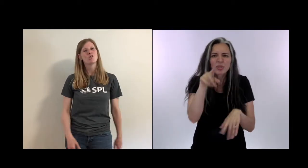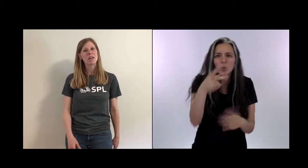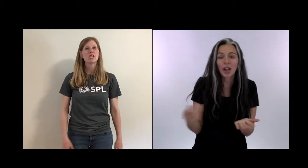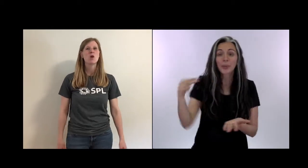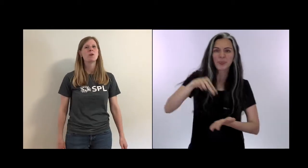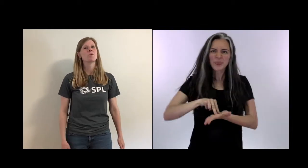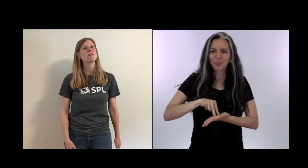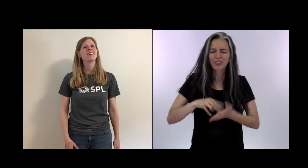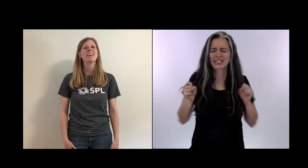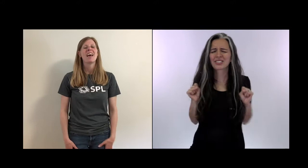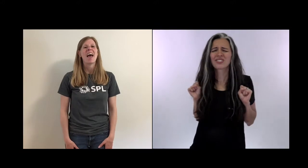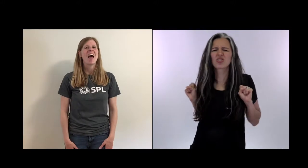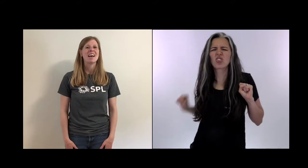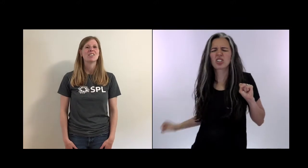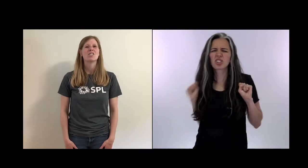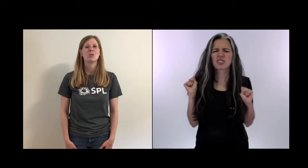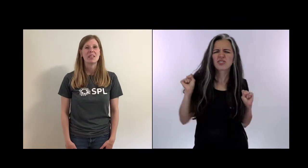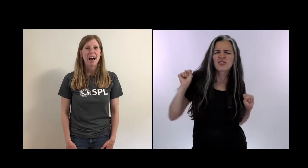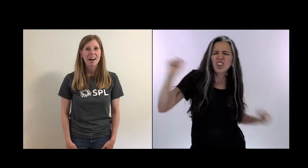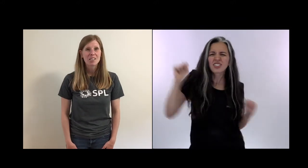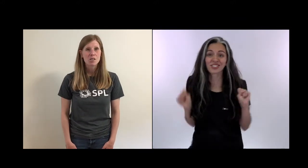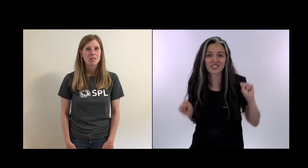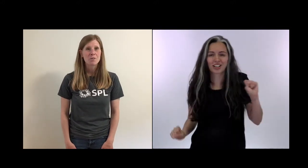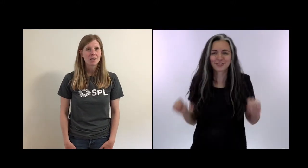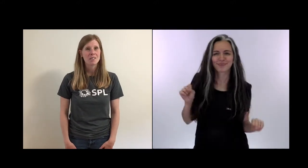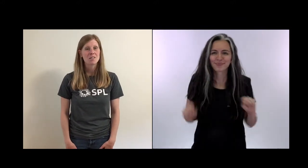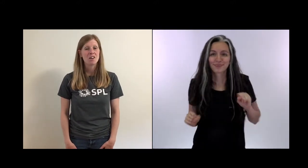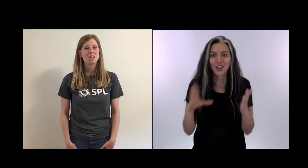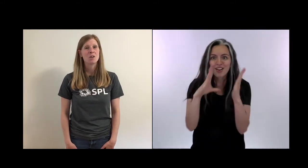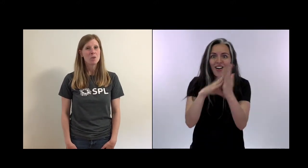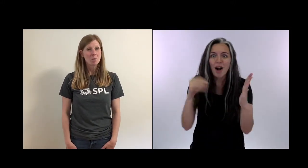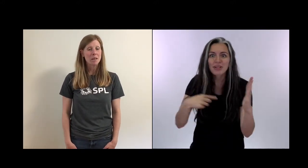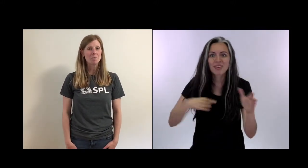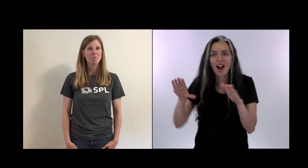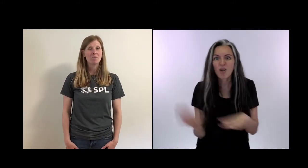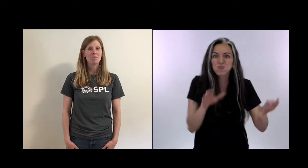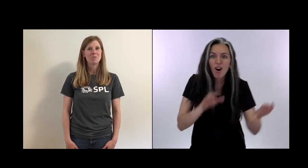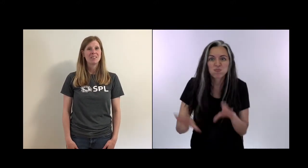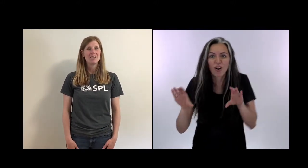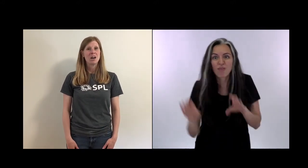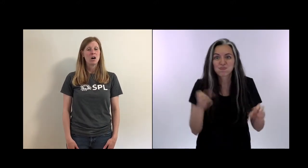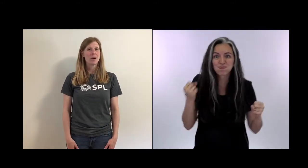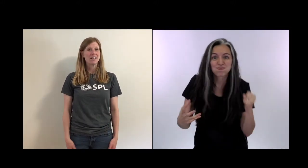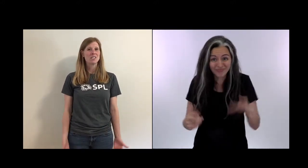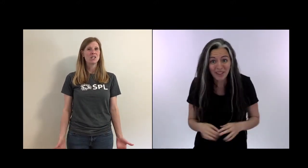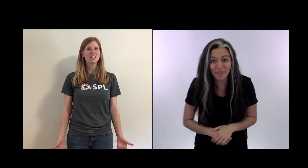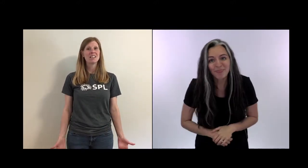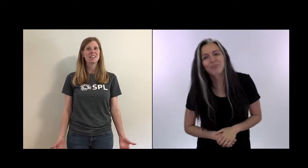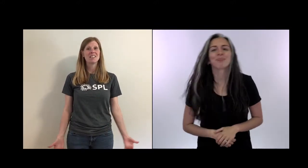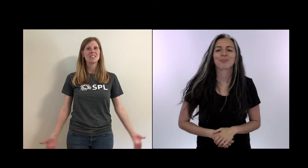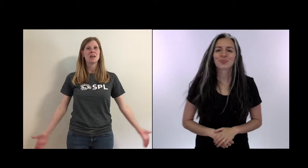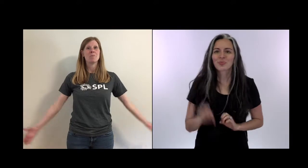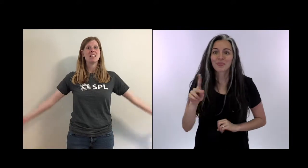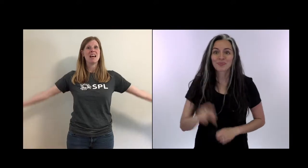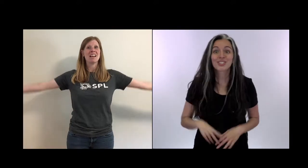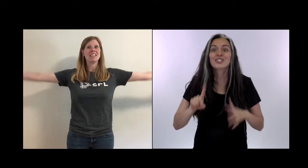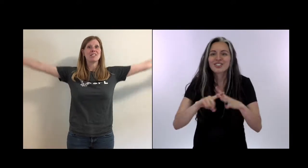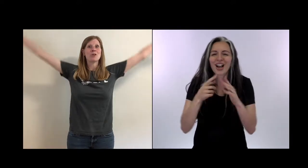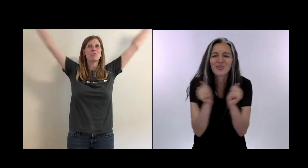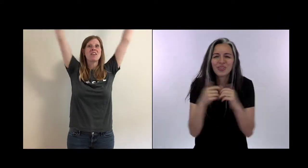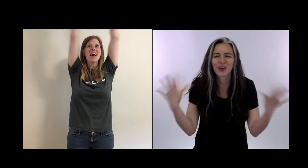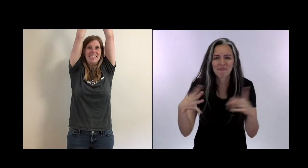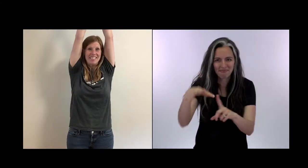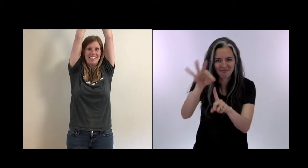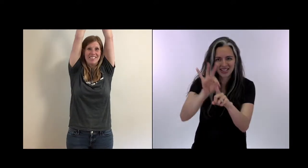and stretch out with me and do the actions for this song with me. All right, it starts like this.